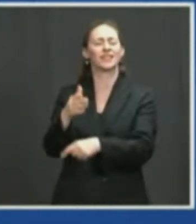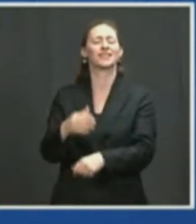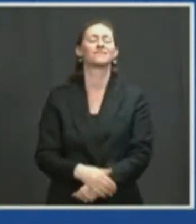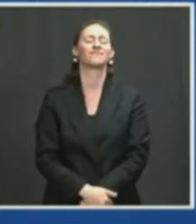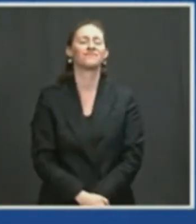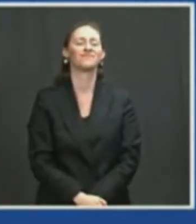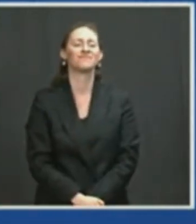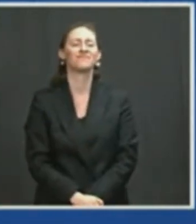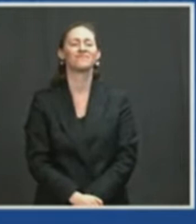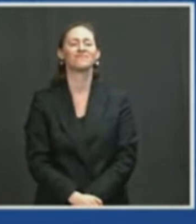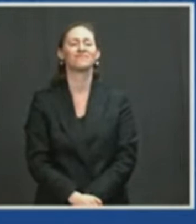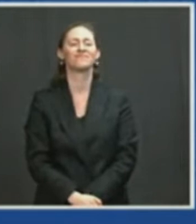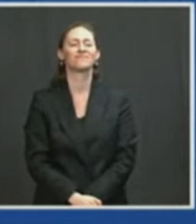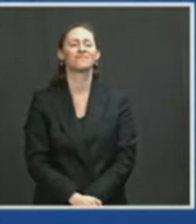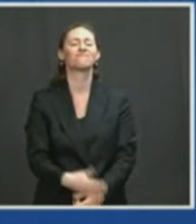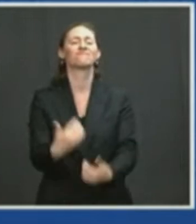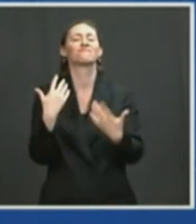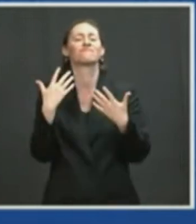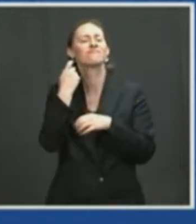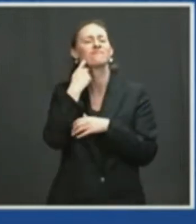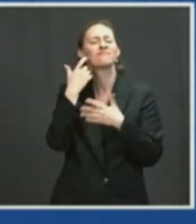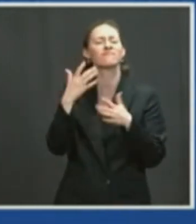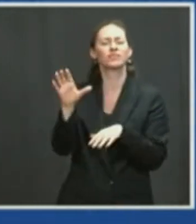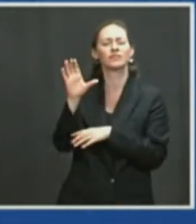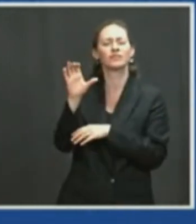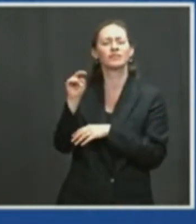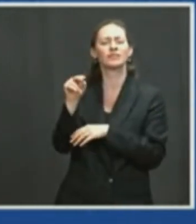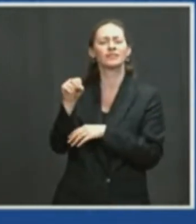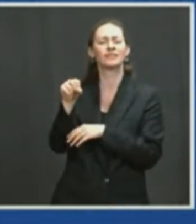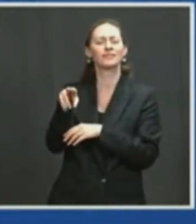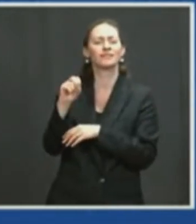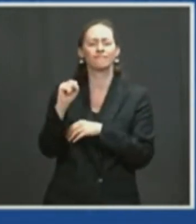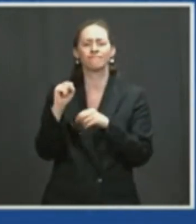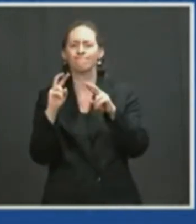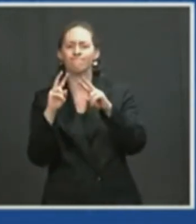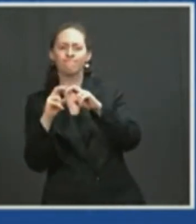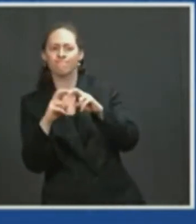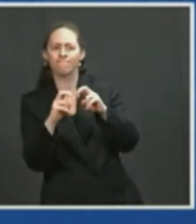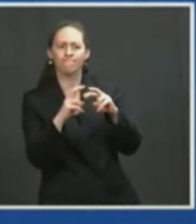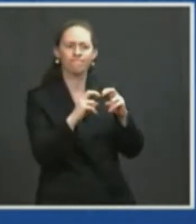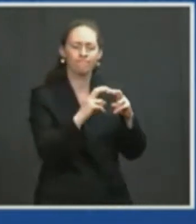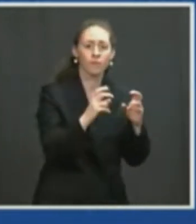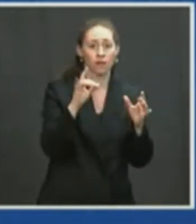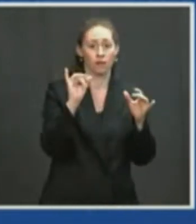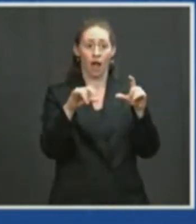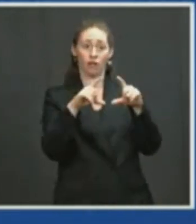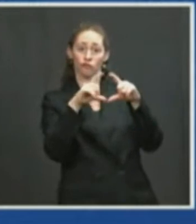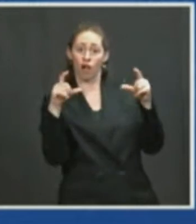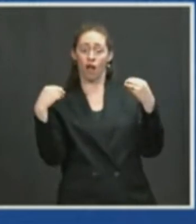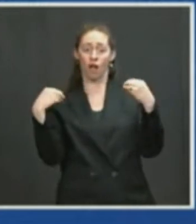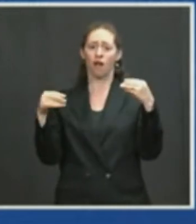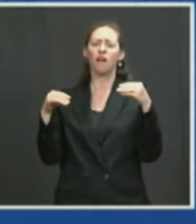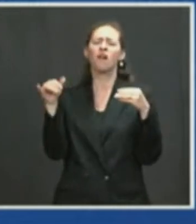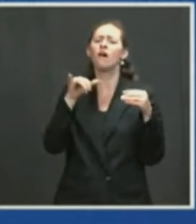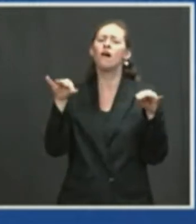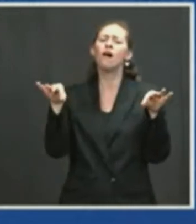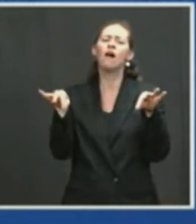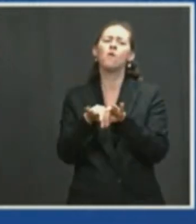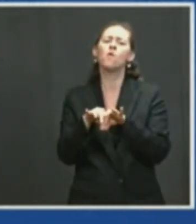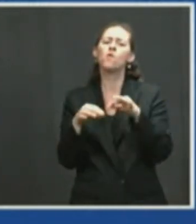just how much these checks mattered. They drastically reduced depression, according to the